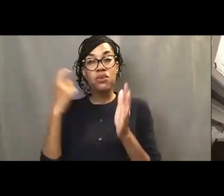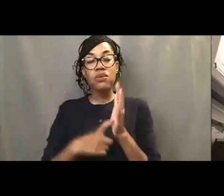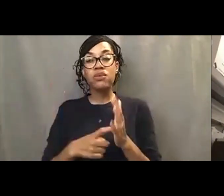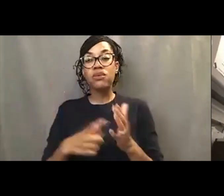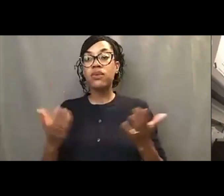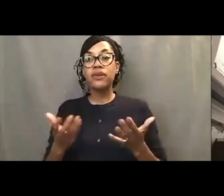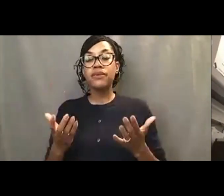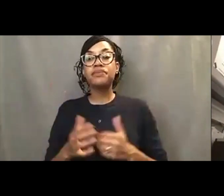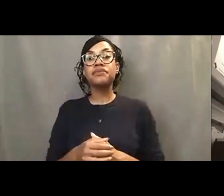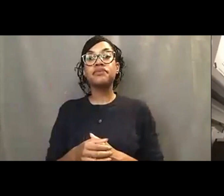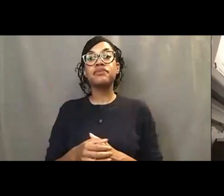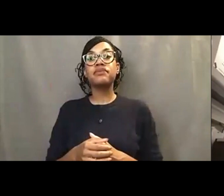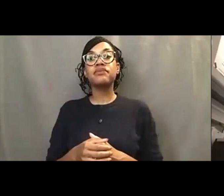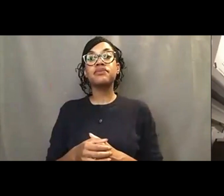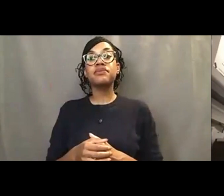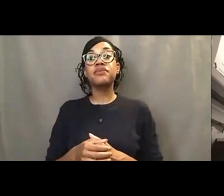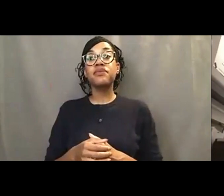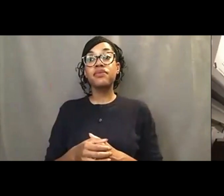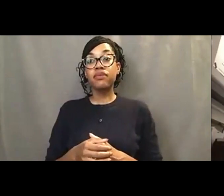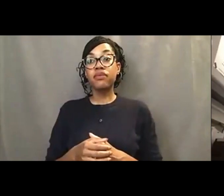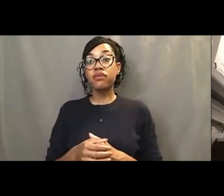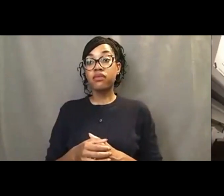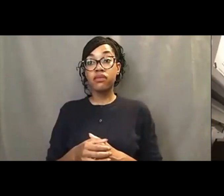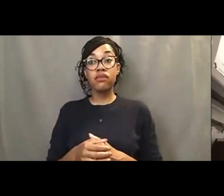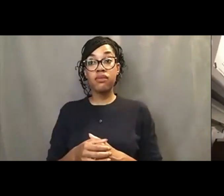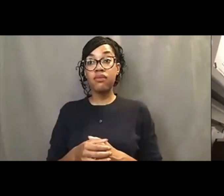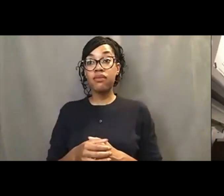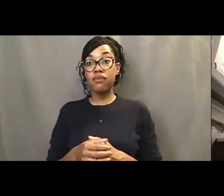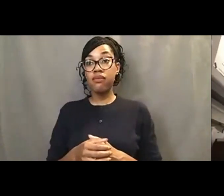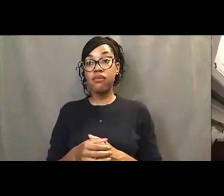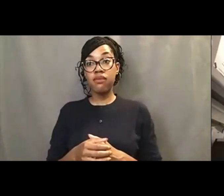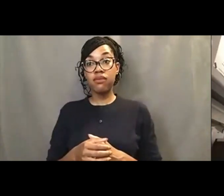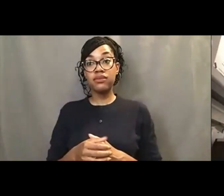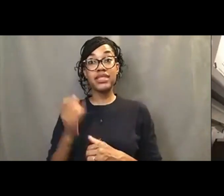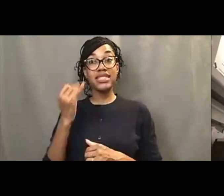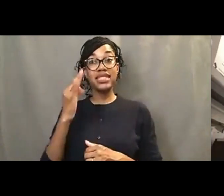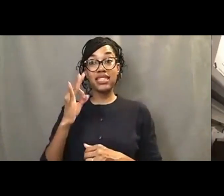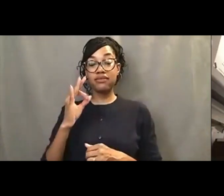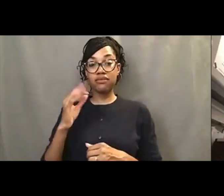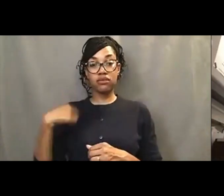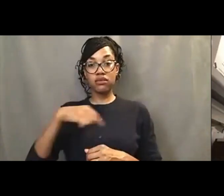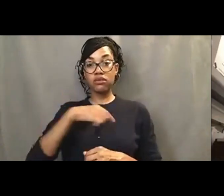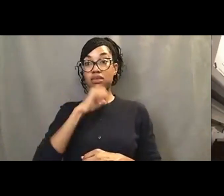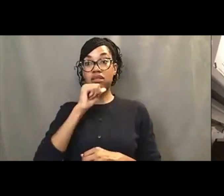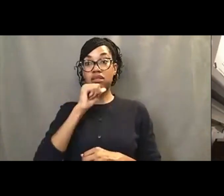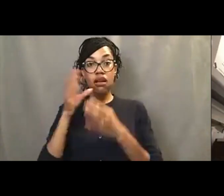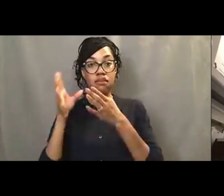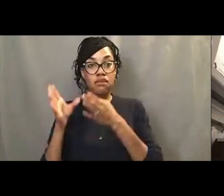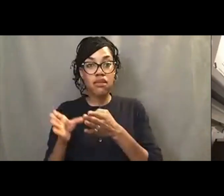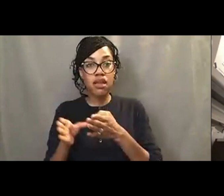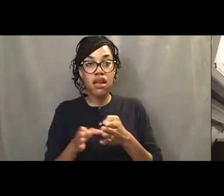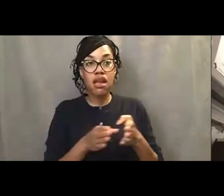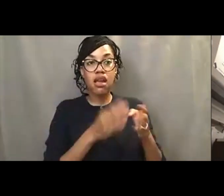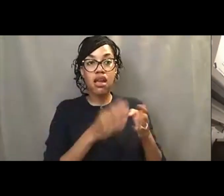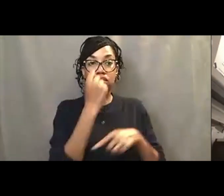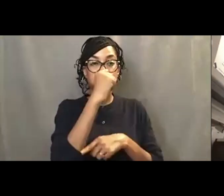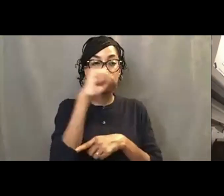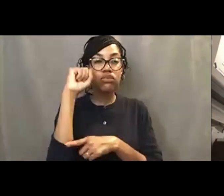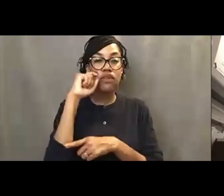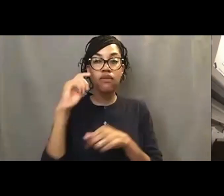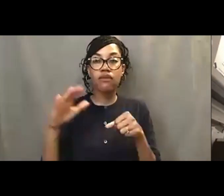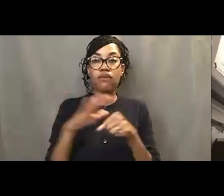were not organizing for our whole community, that we were not strong